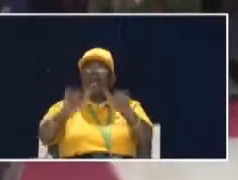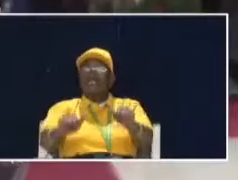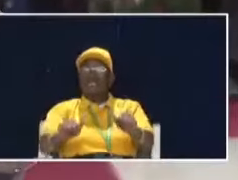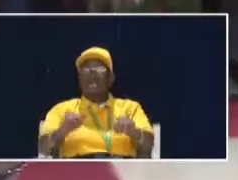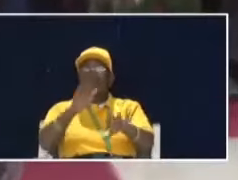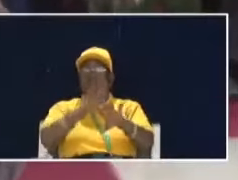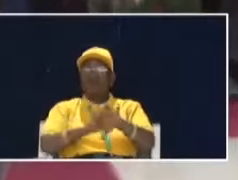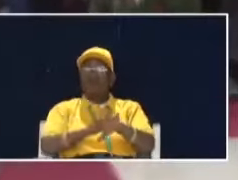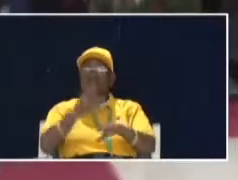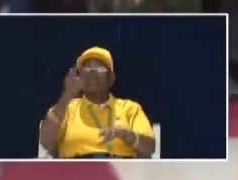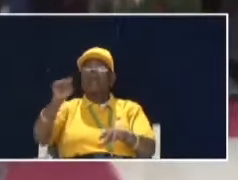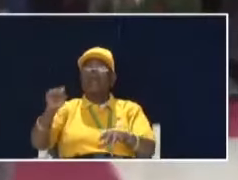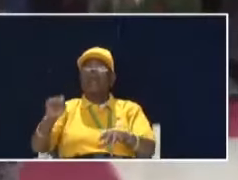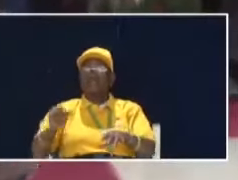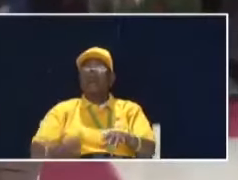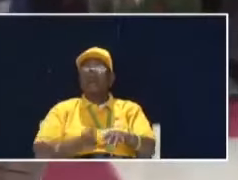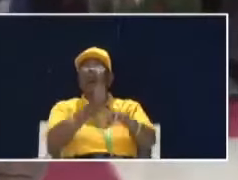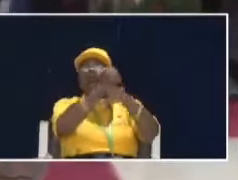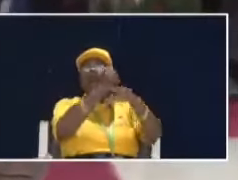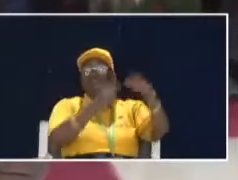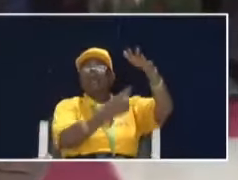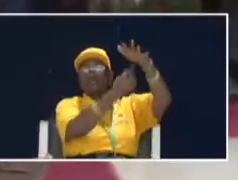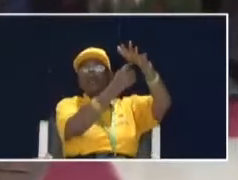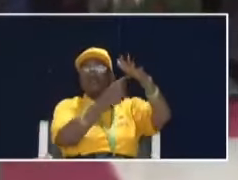And so as he was on the mountaintop,